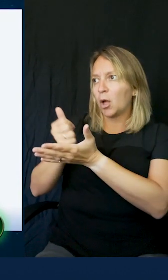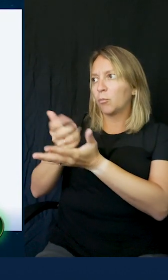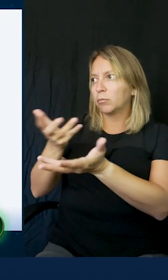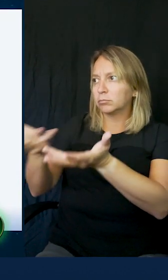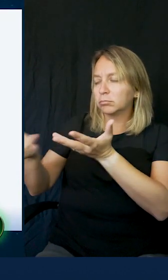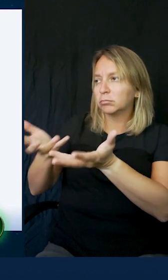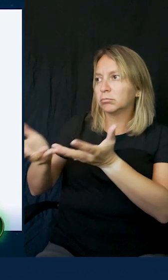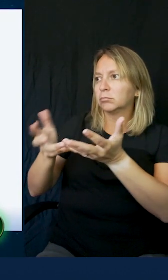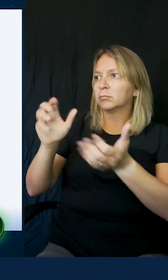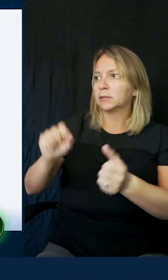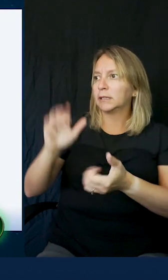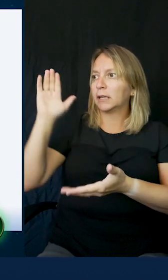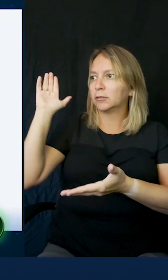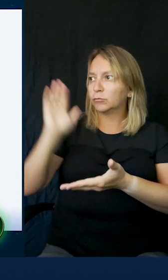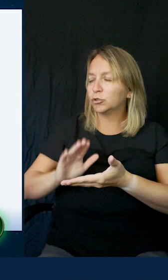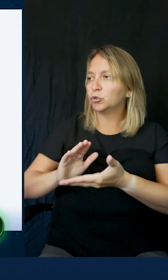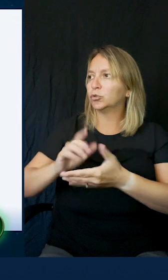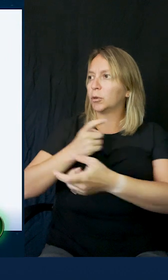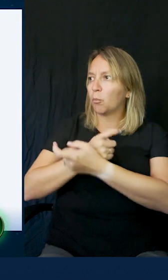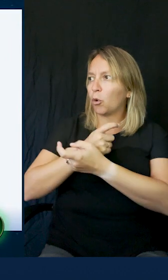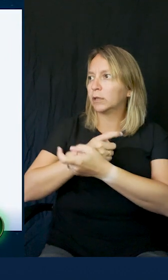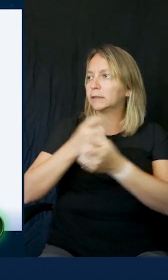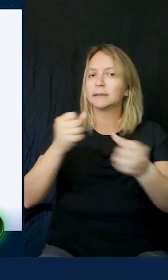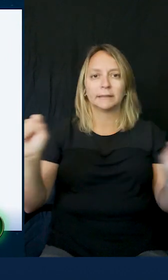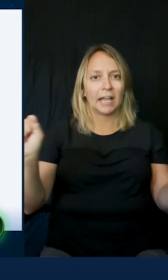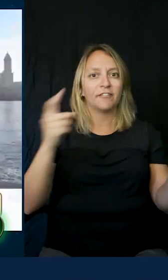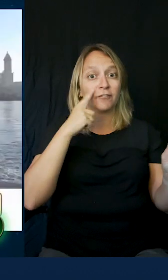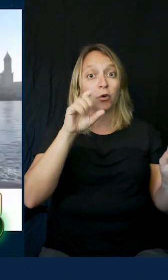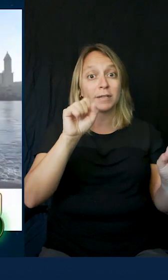can be salmon-safe tires in the future.